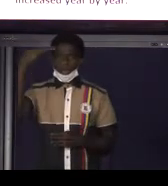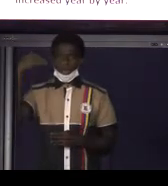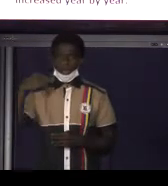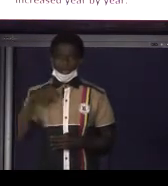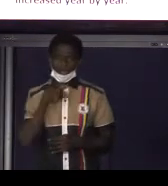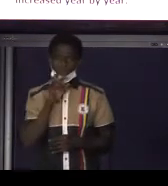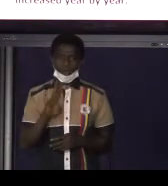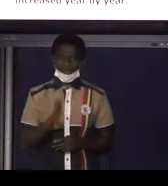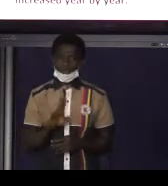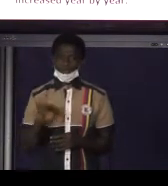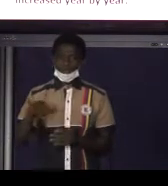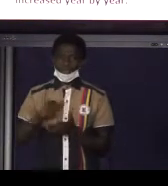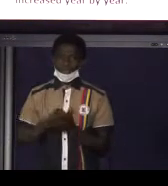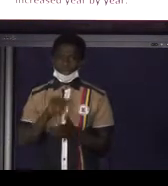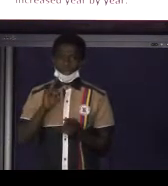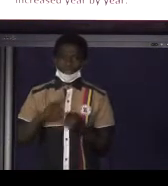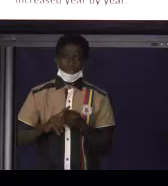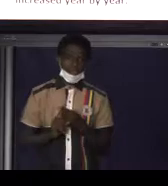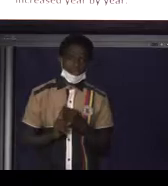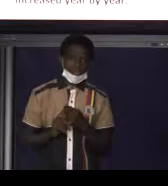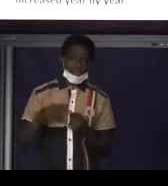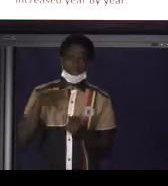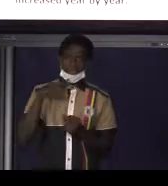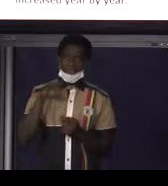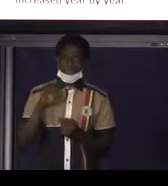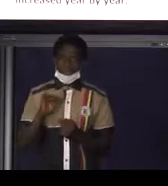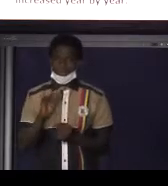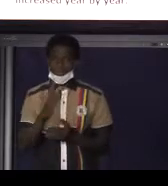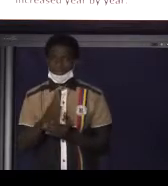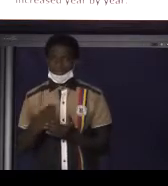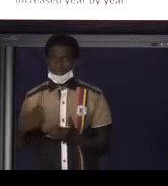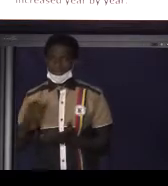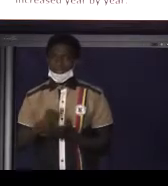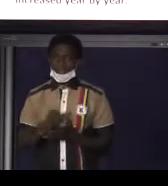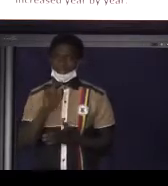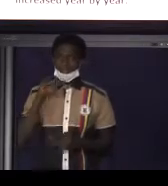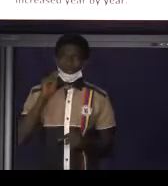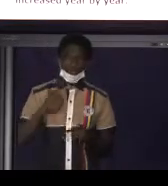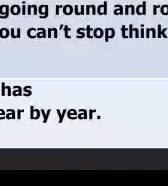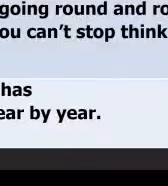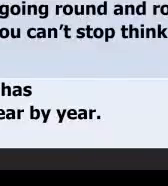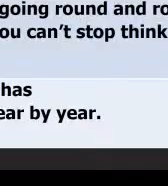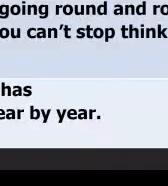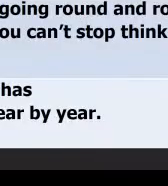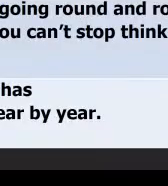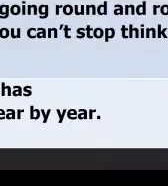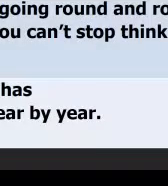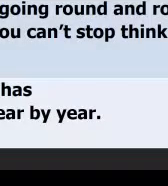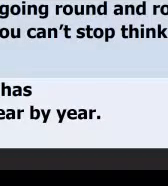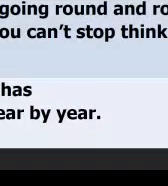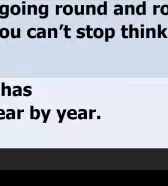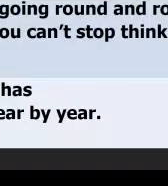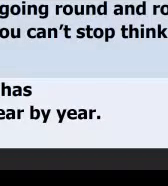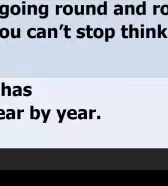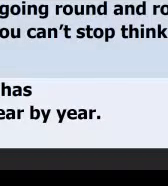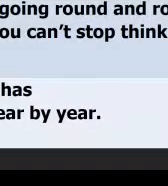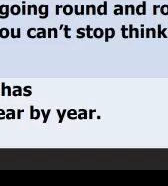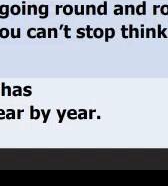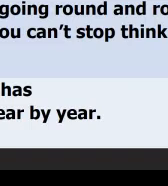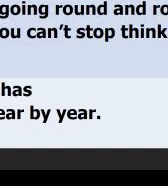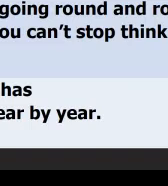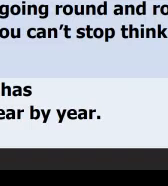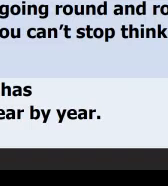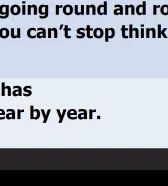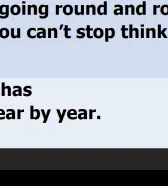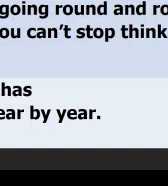You are using that to talk about, to say or to specify something that you cannot stop thinking about. It all keeps